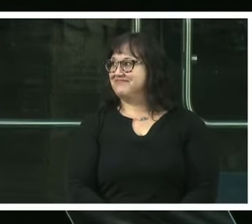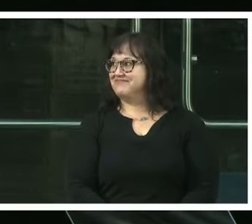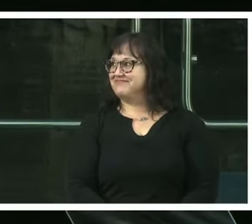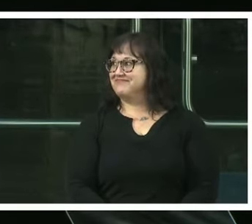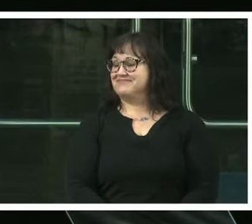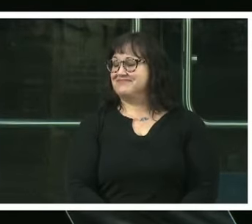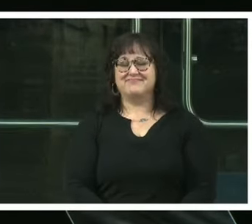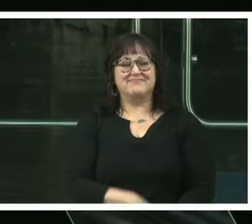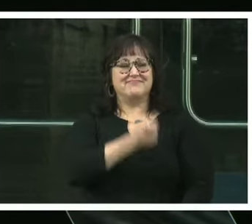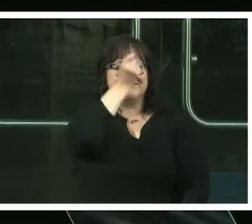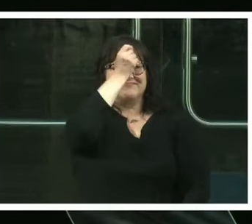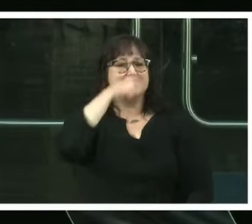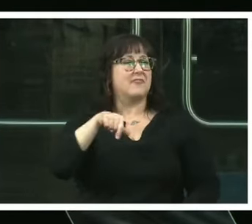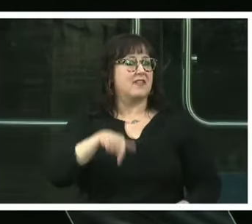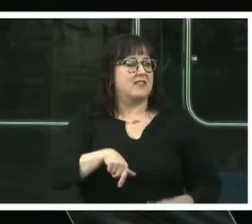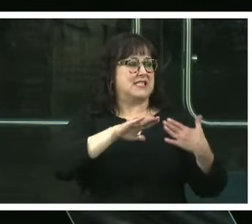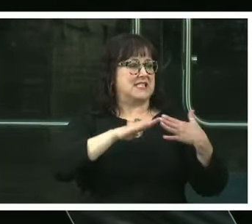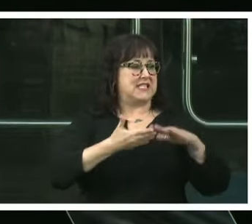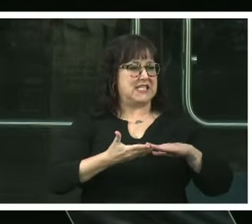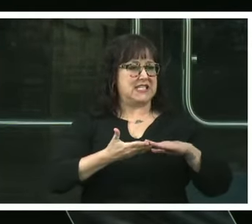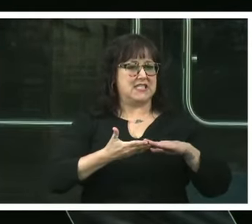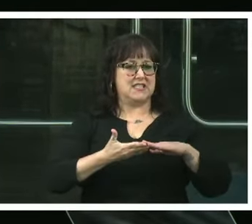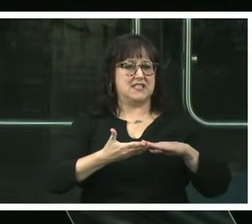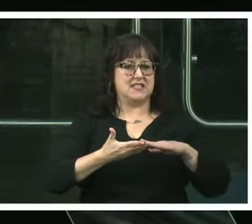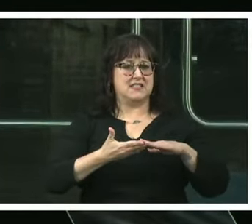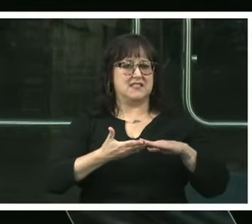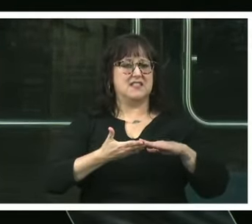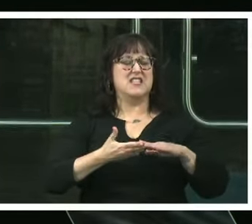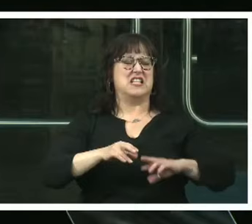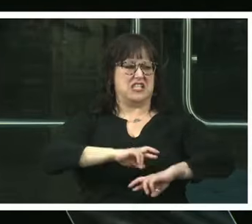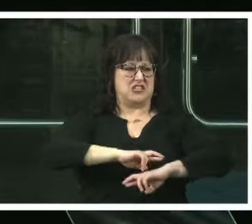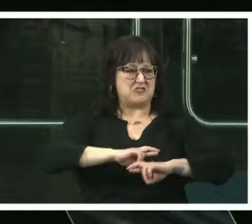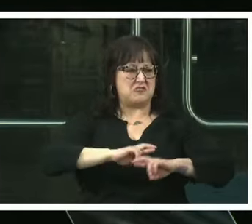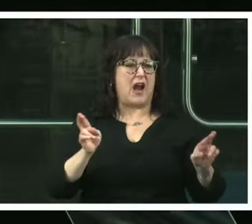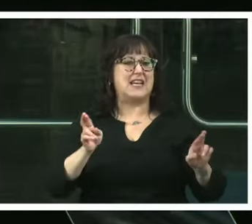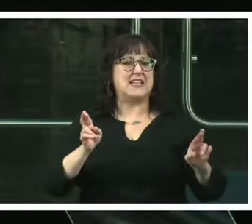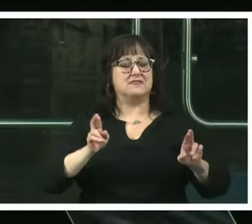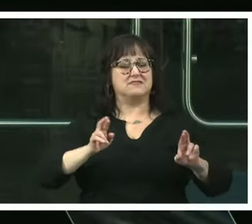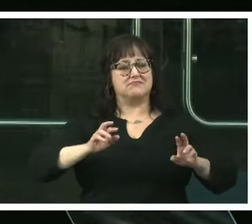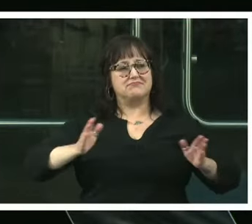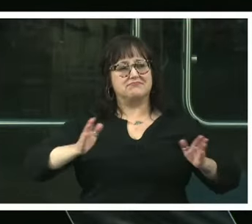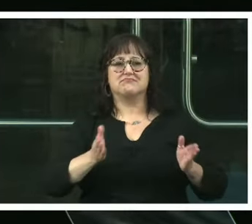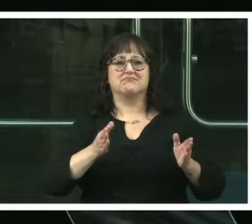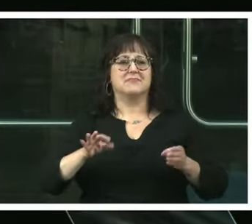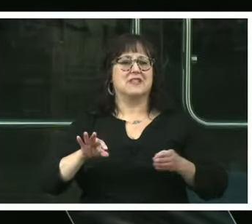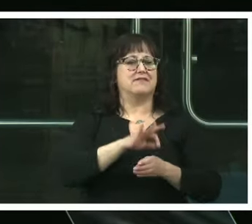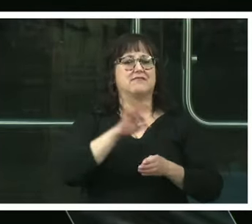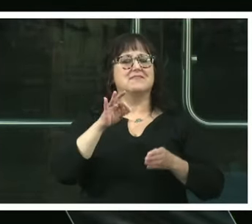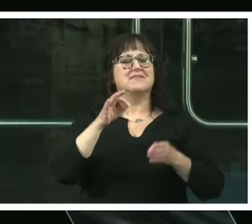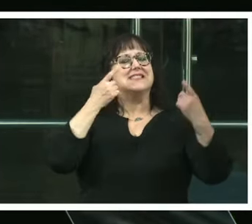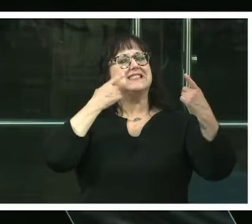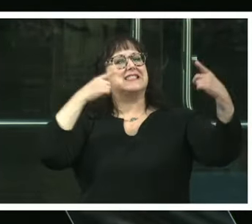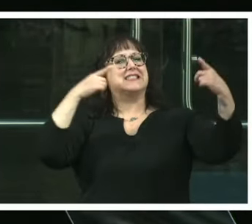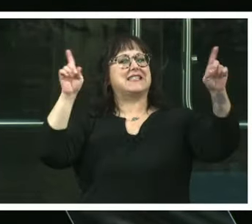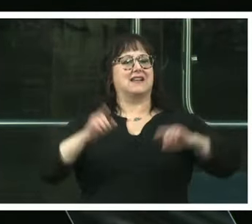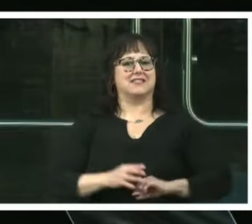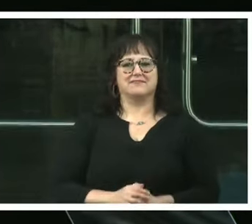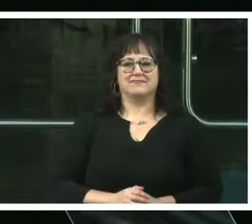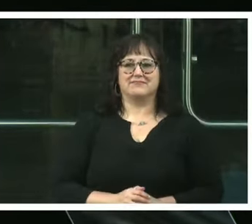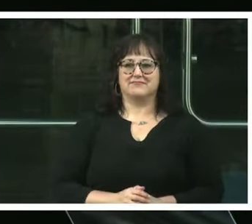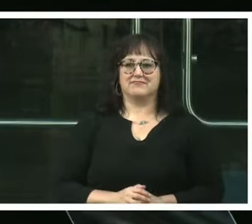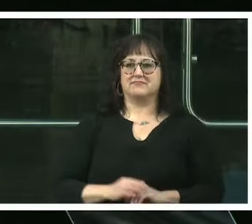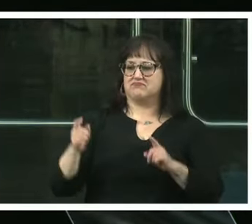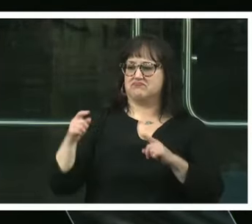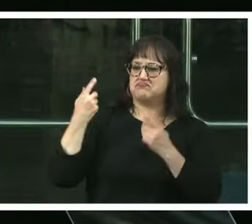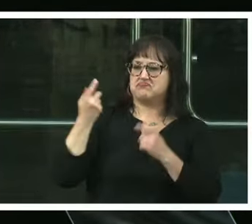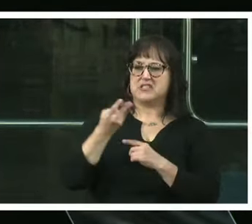You see, this city, it is ready to foster a spirit of success. And for the past